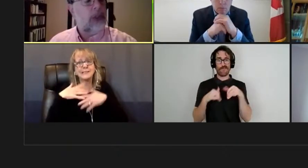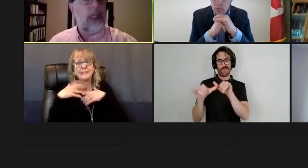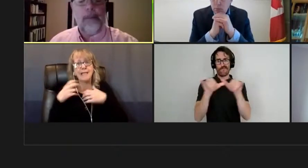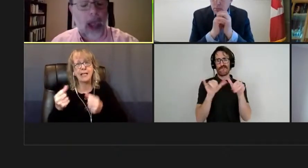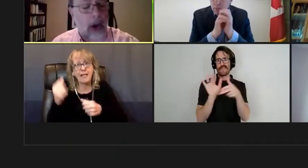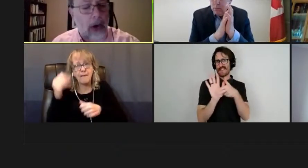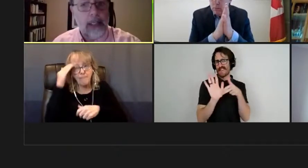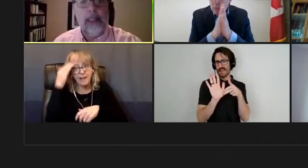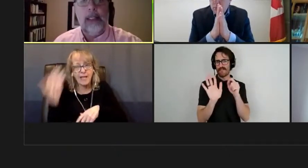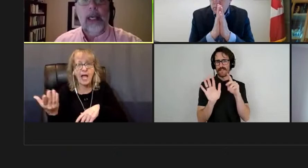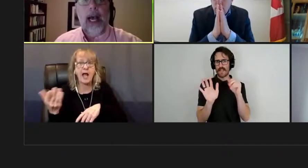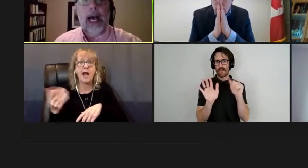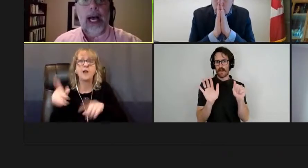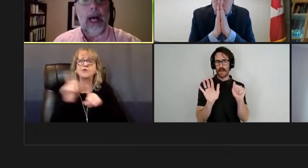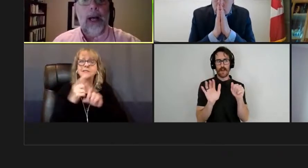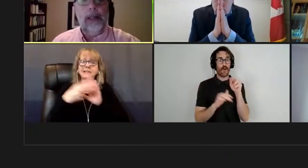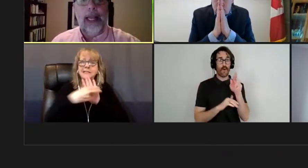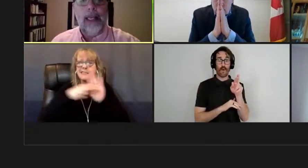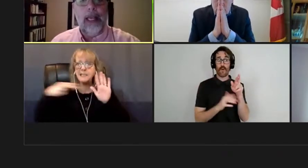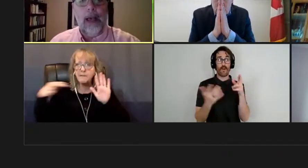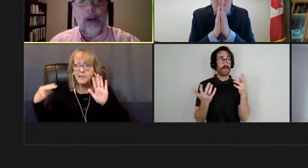scenarios like parents,